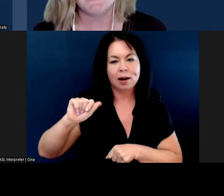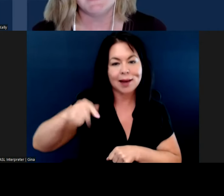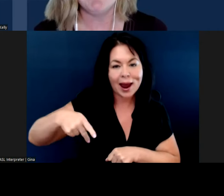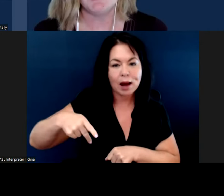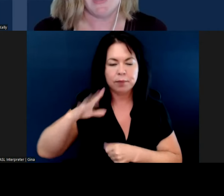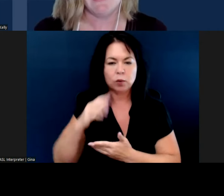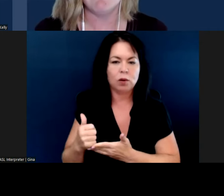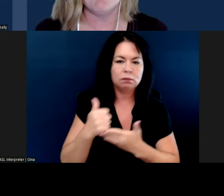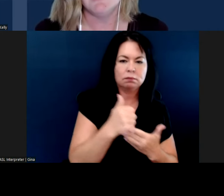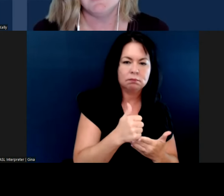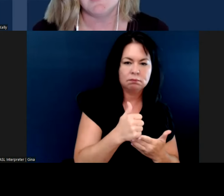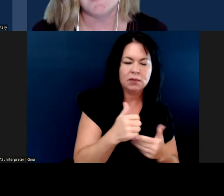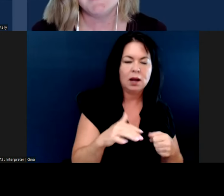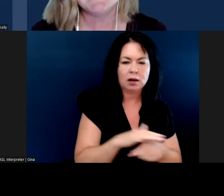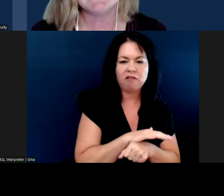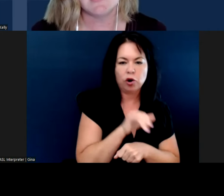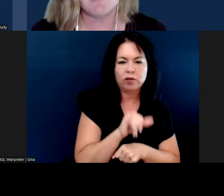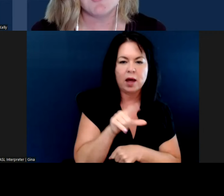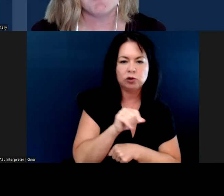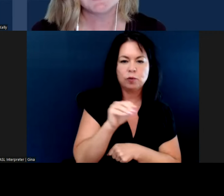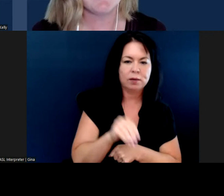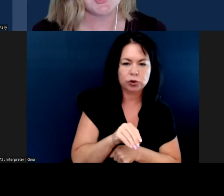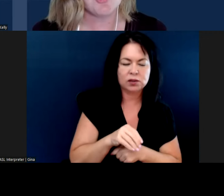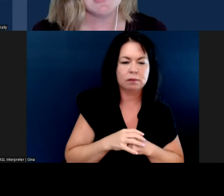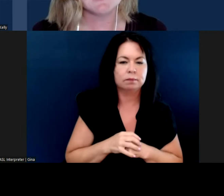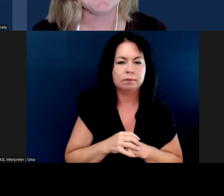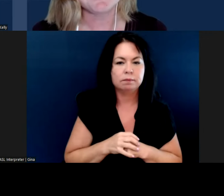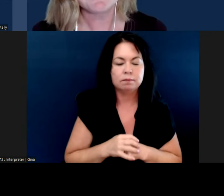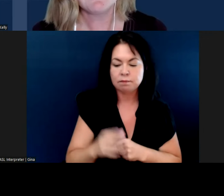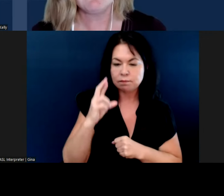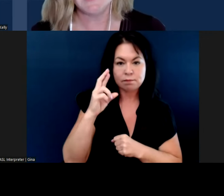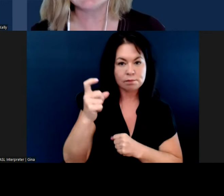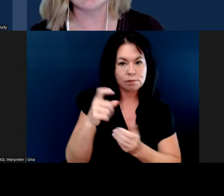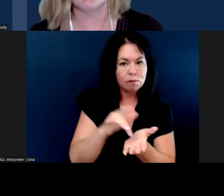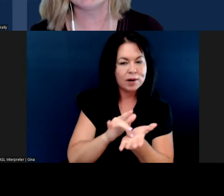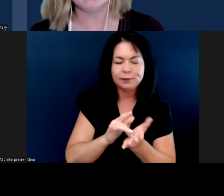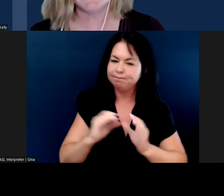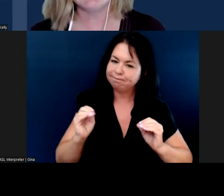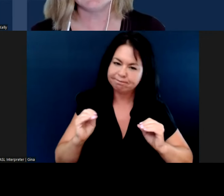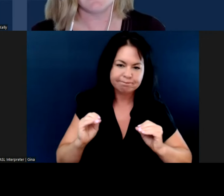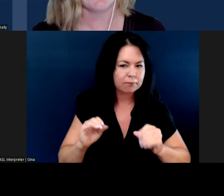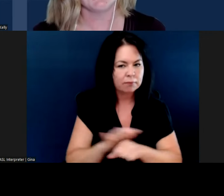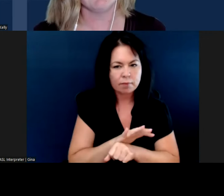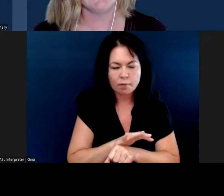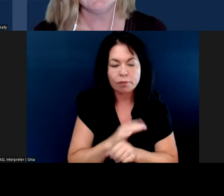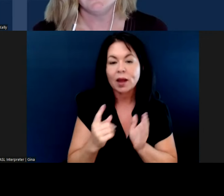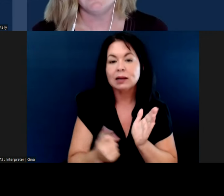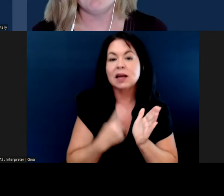or Medigap you have. It does not cover prescription drugs, except for in some cases,